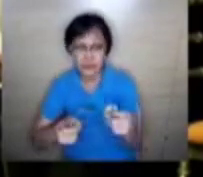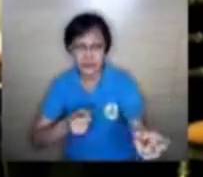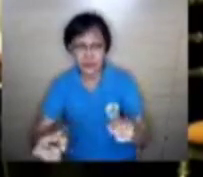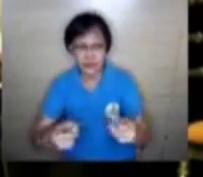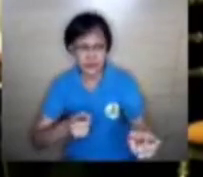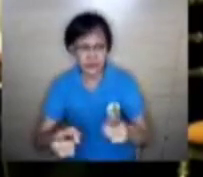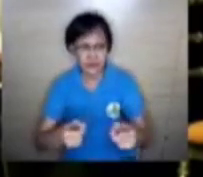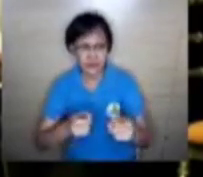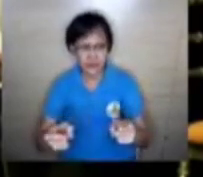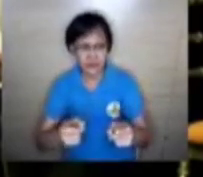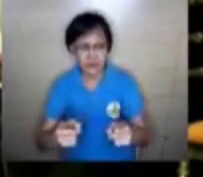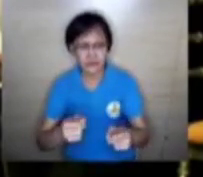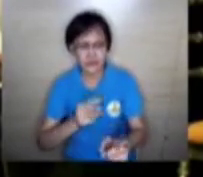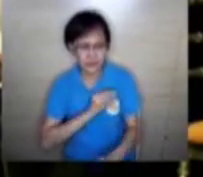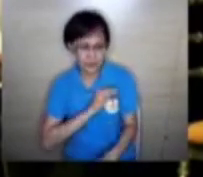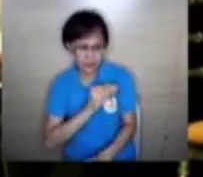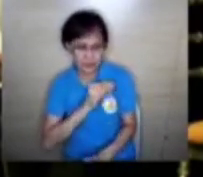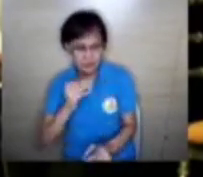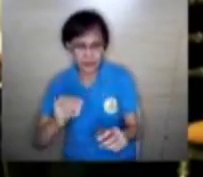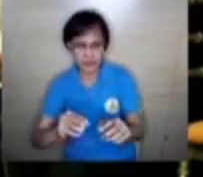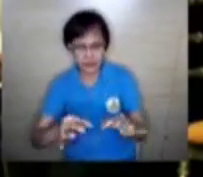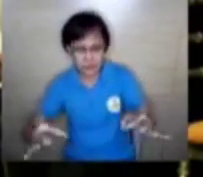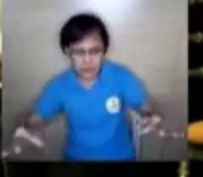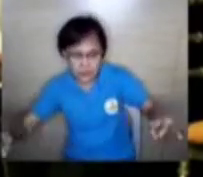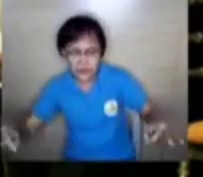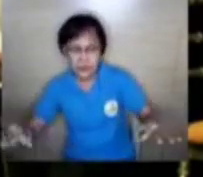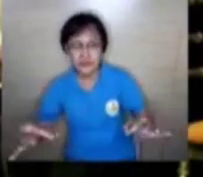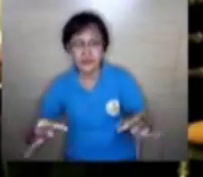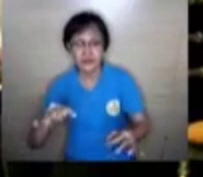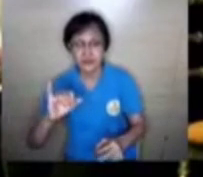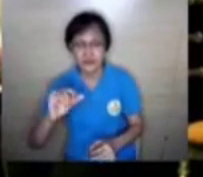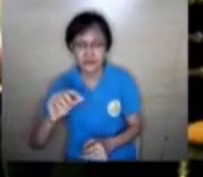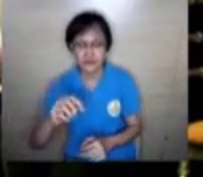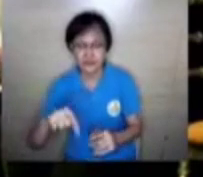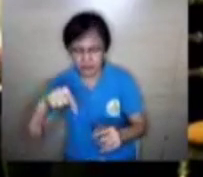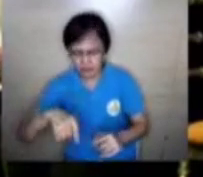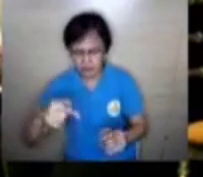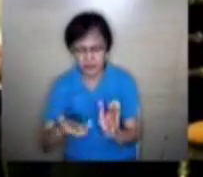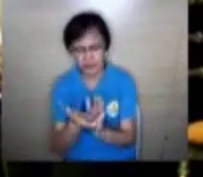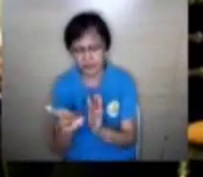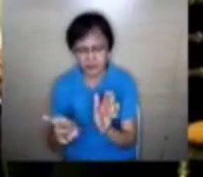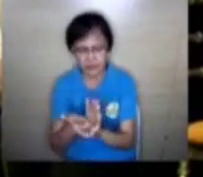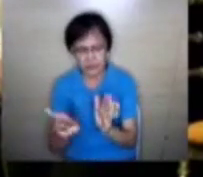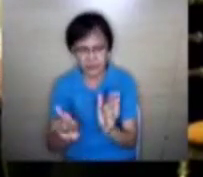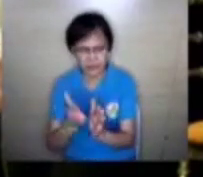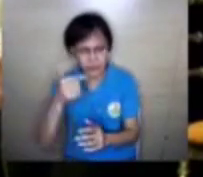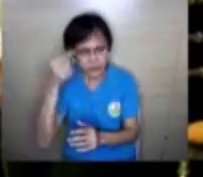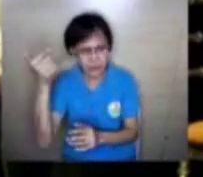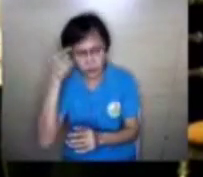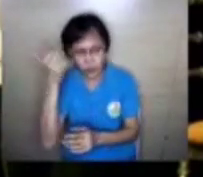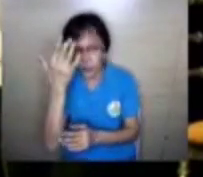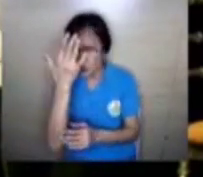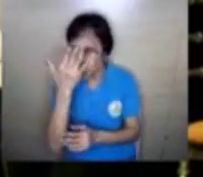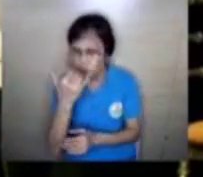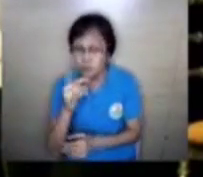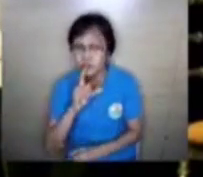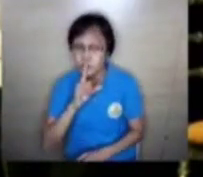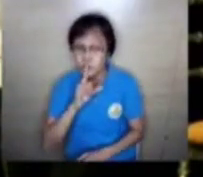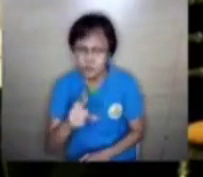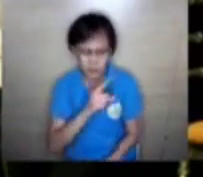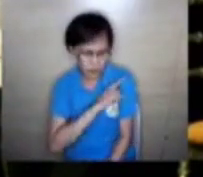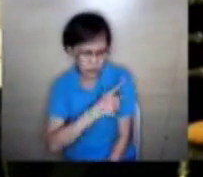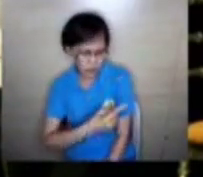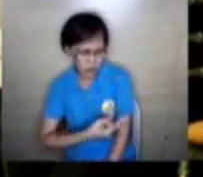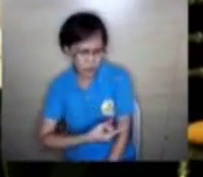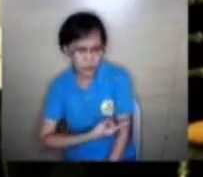statement na ito ang pangarap natin para sa isang mapanlahok na pamayanan. kung saan ang tunay na kapangyarihan ay nasa